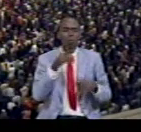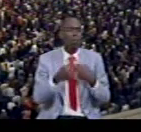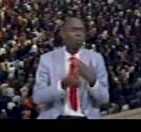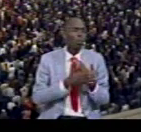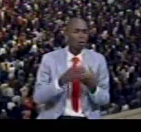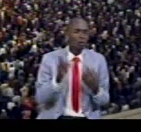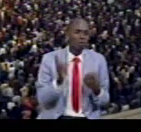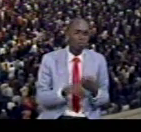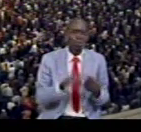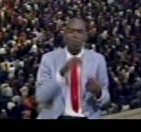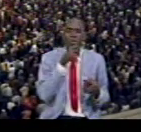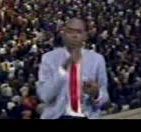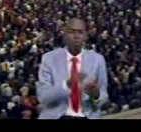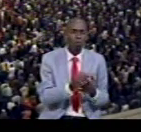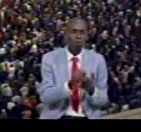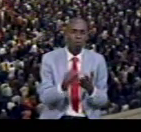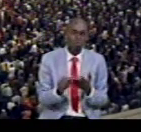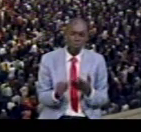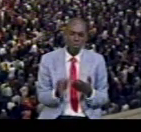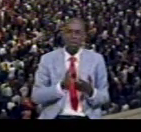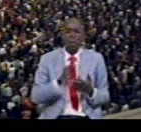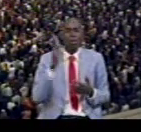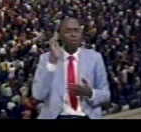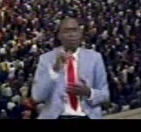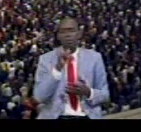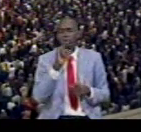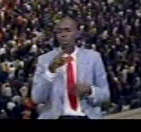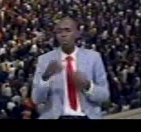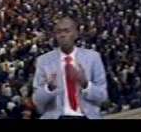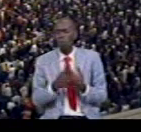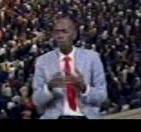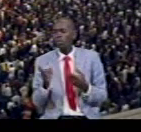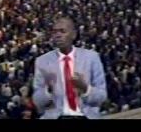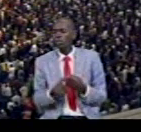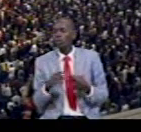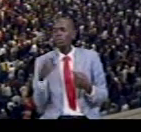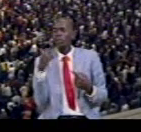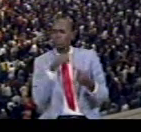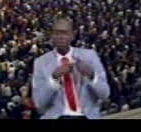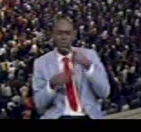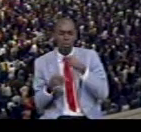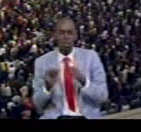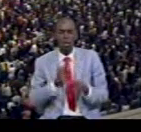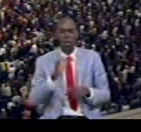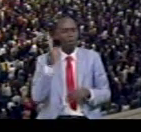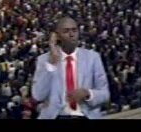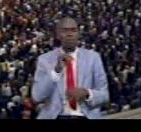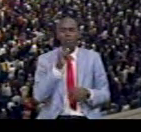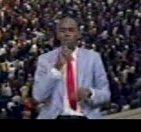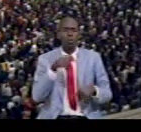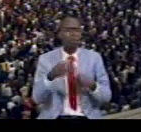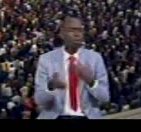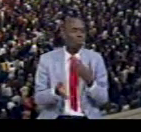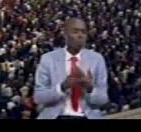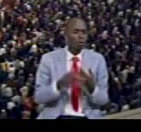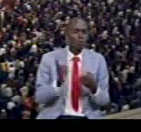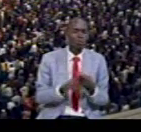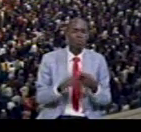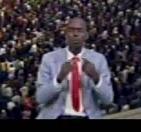my mind. I'm not going back to the old life. I'm not going back to the old hypocritical life, the old insincere life.